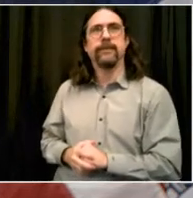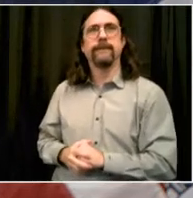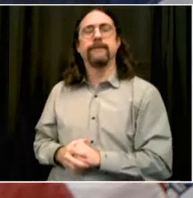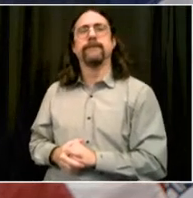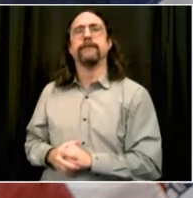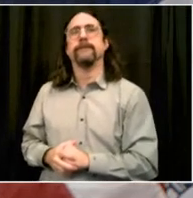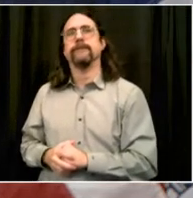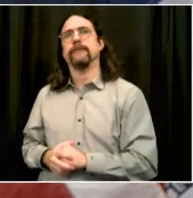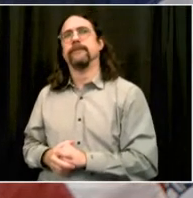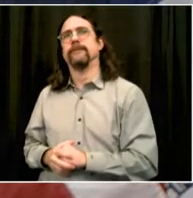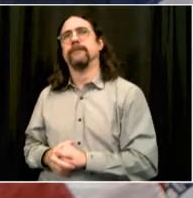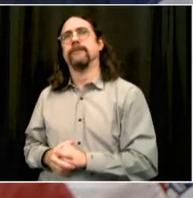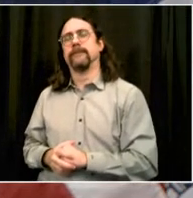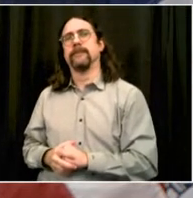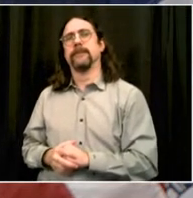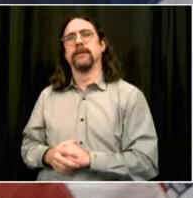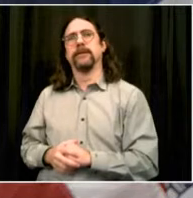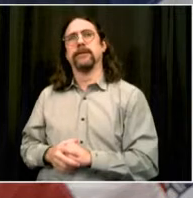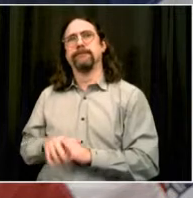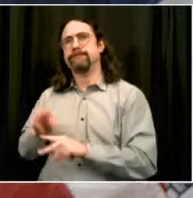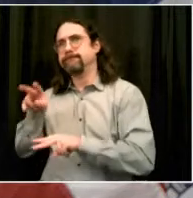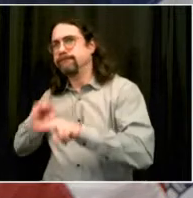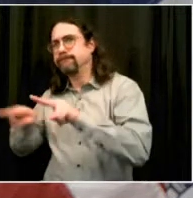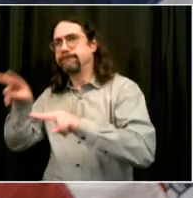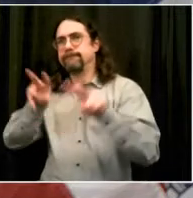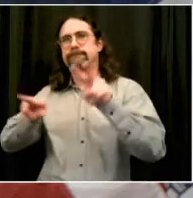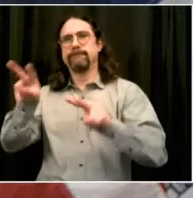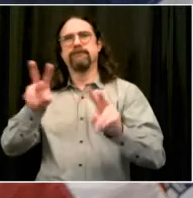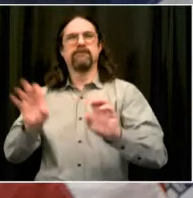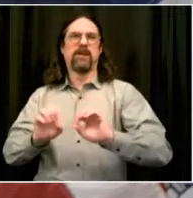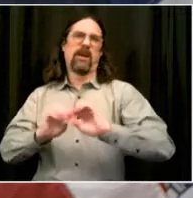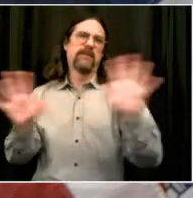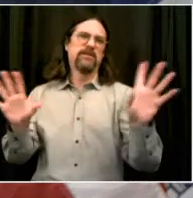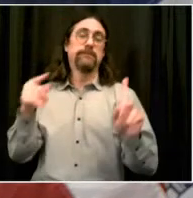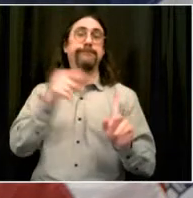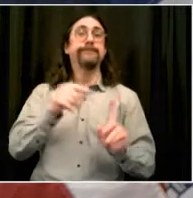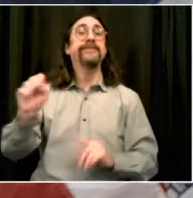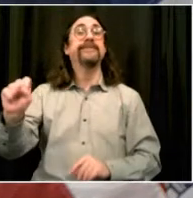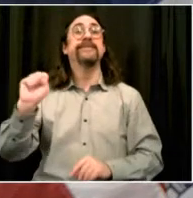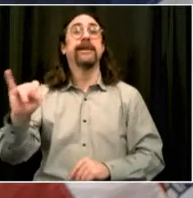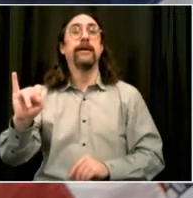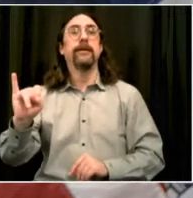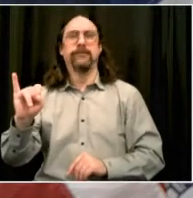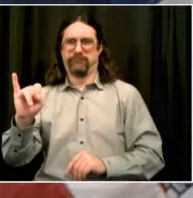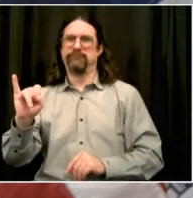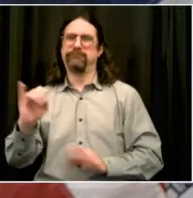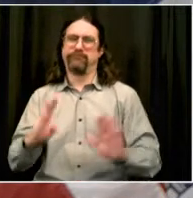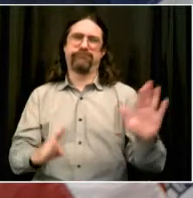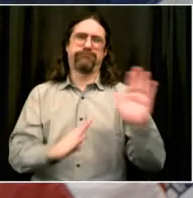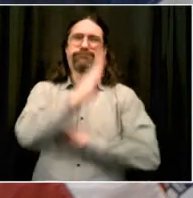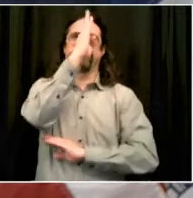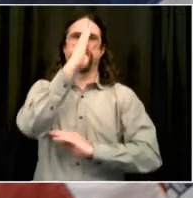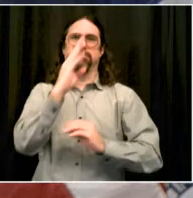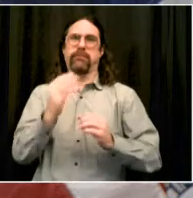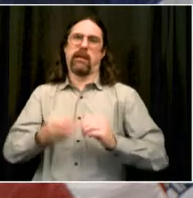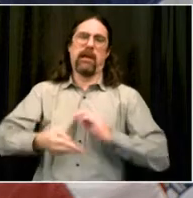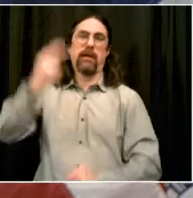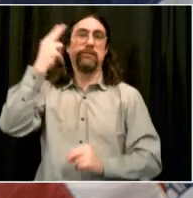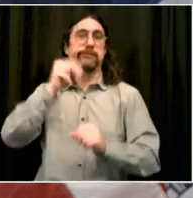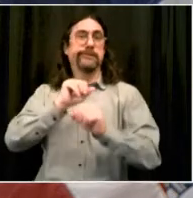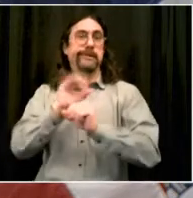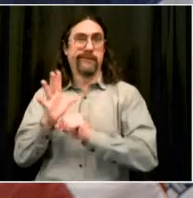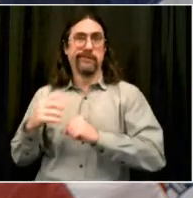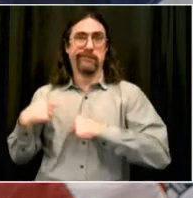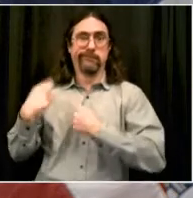any chance at all that we will not see the entire city face